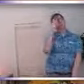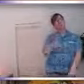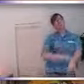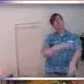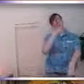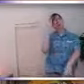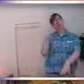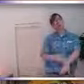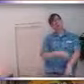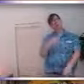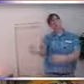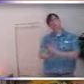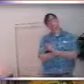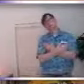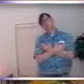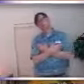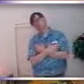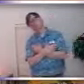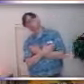of love.